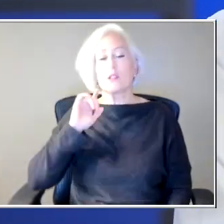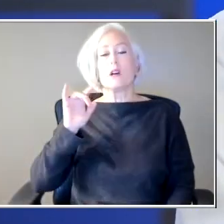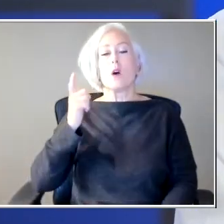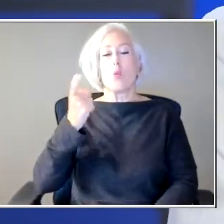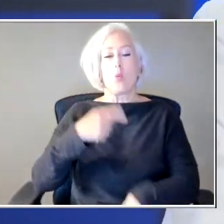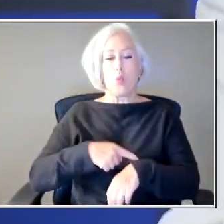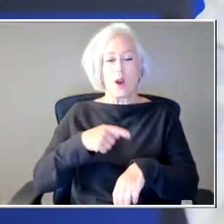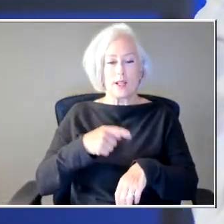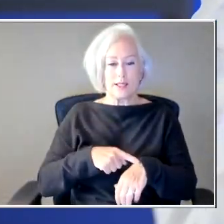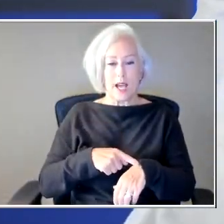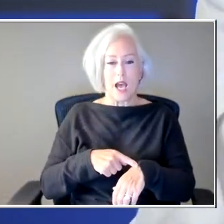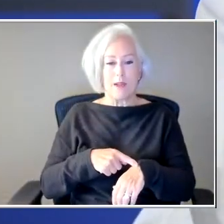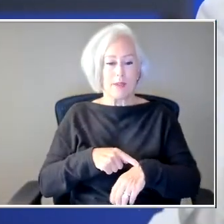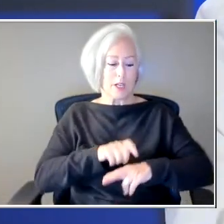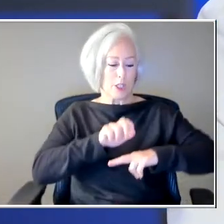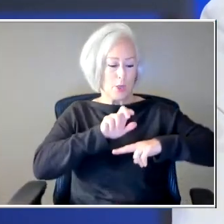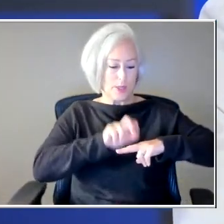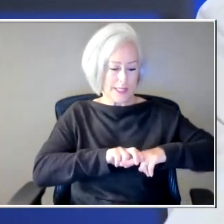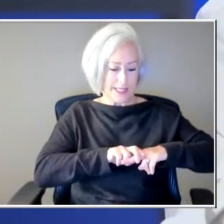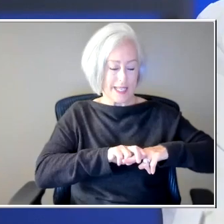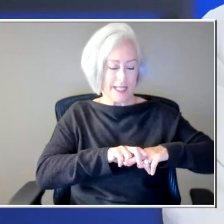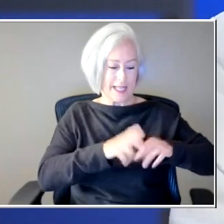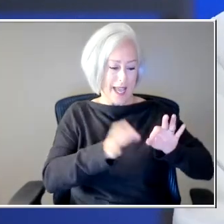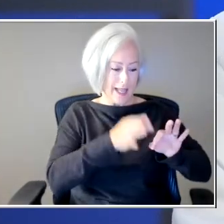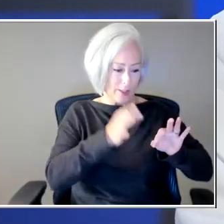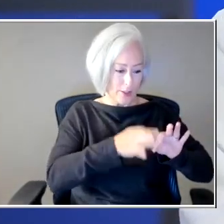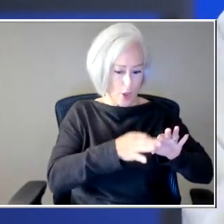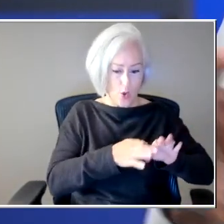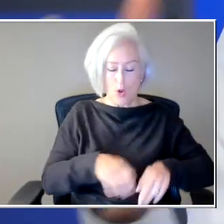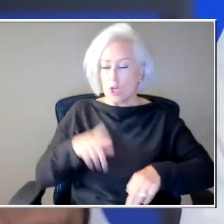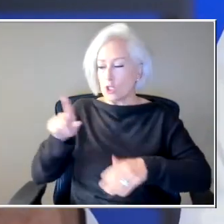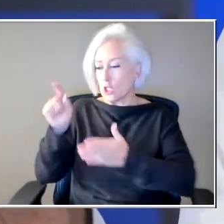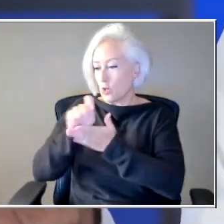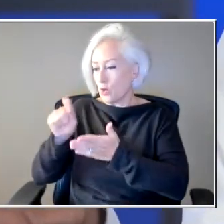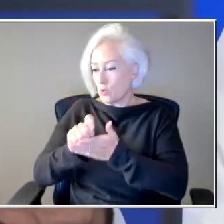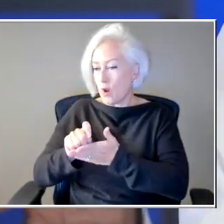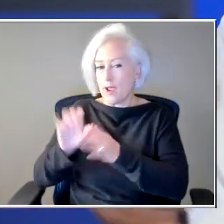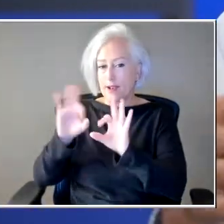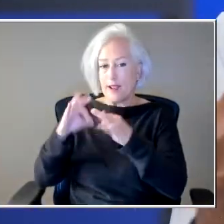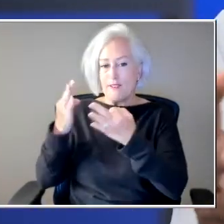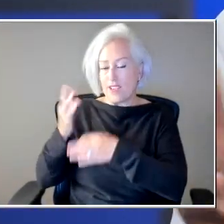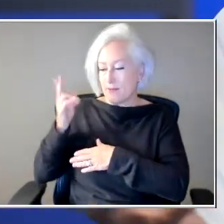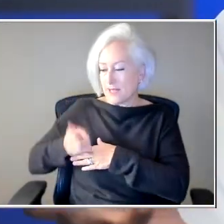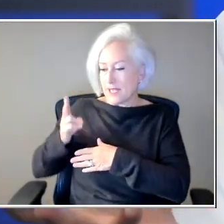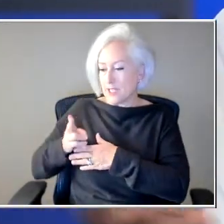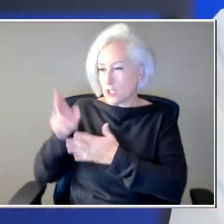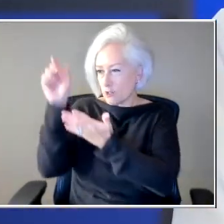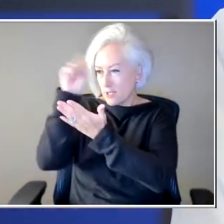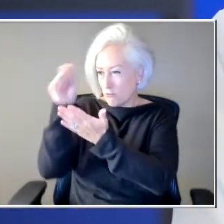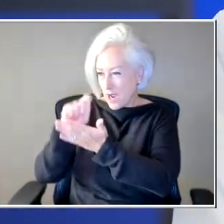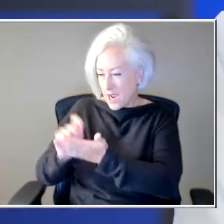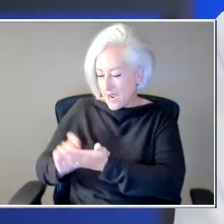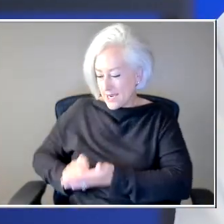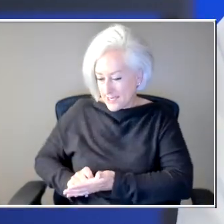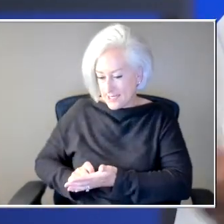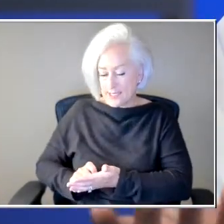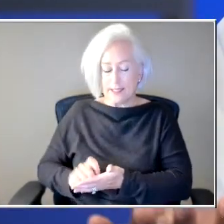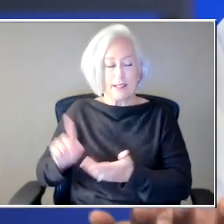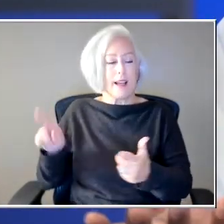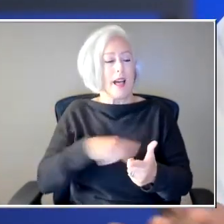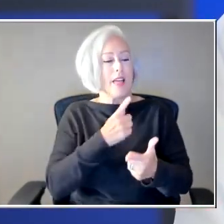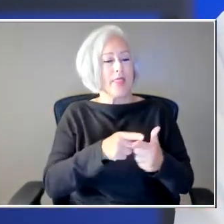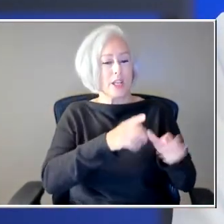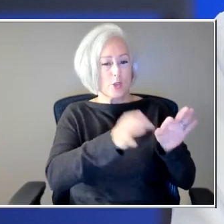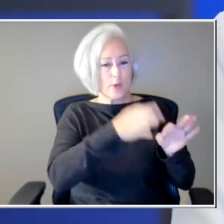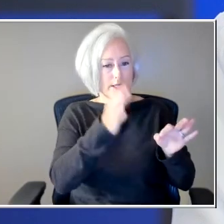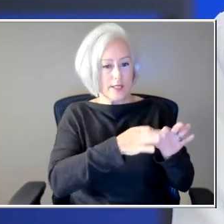stitching clothes, she would write down a family history in a chart, and then she would come and talk to this doctor saying that, I'm going to die in the next 5